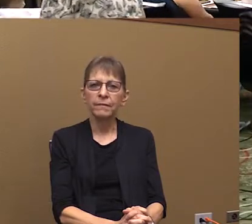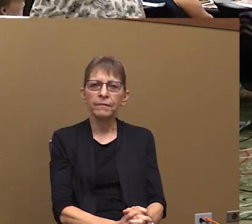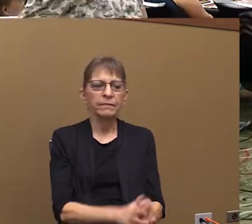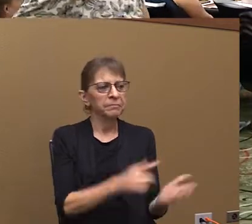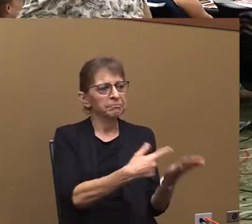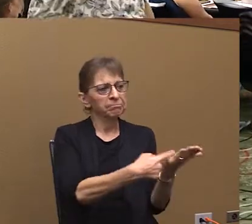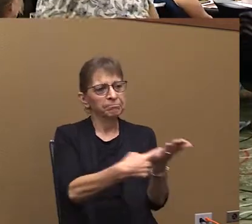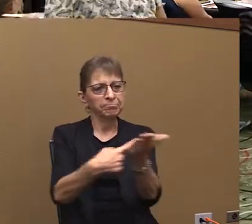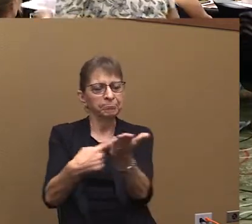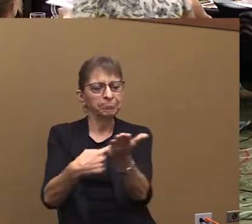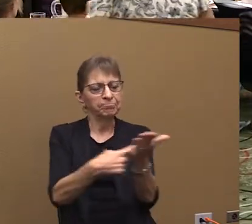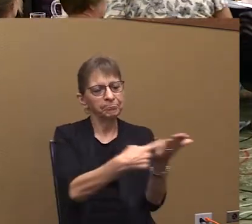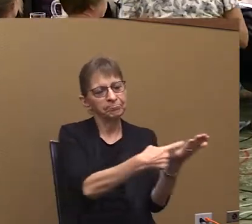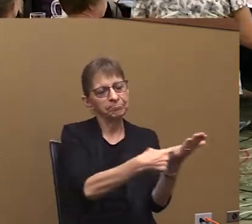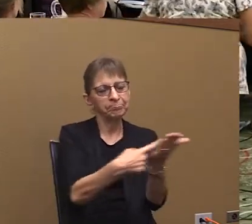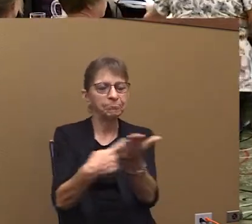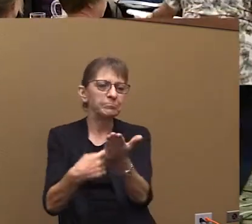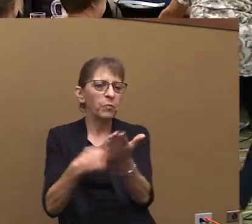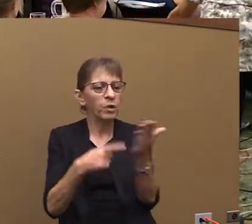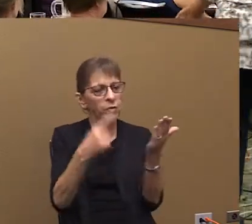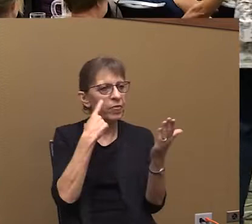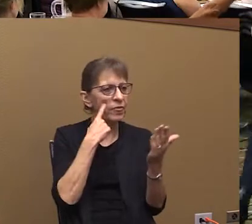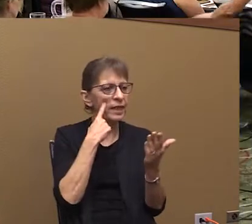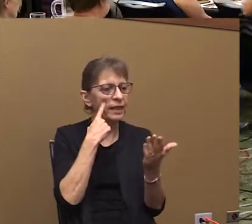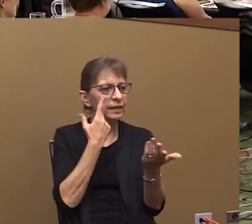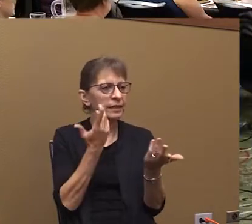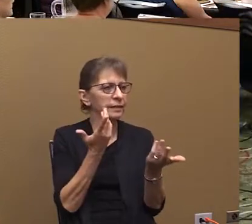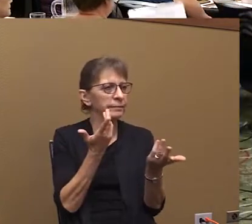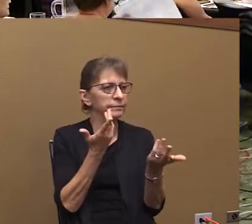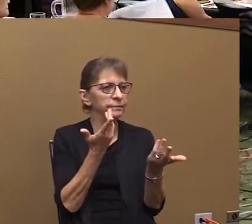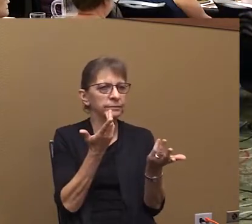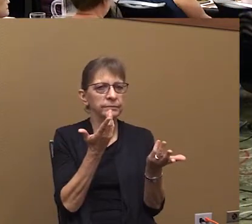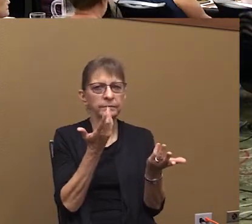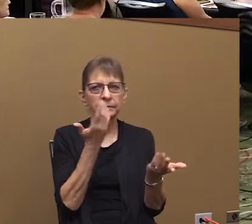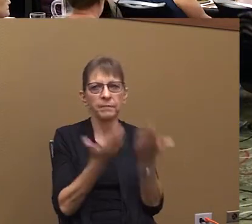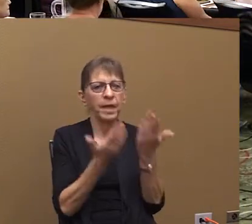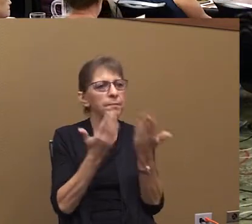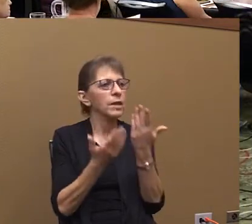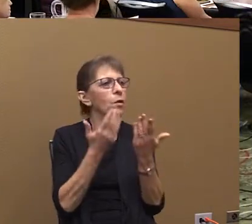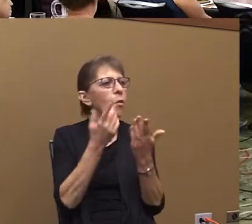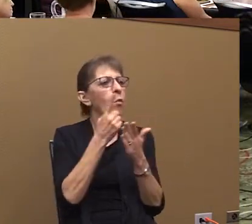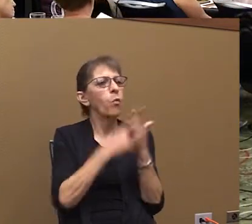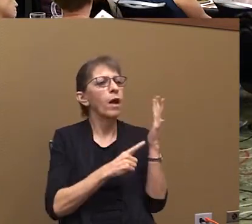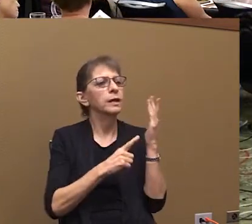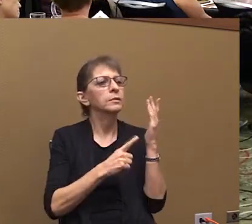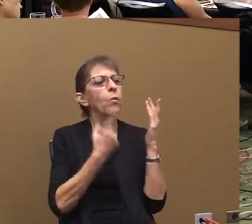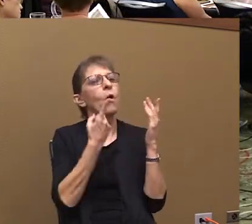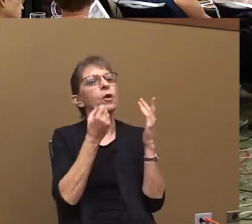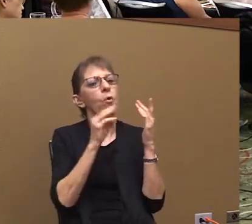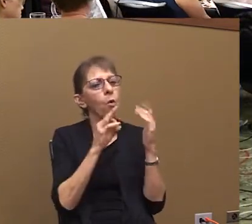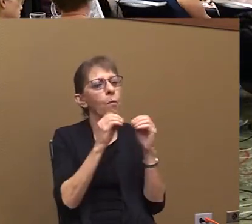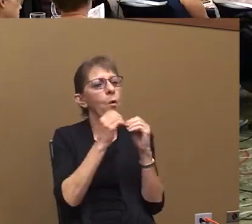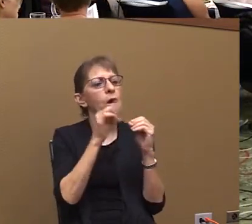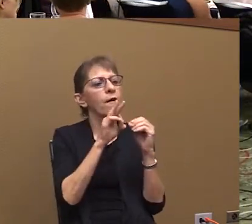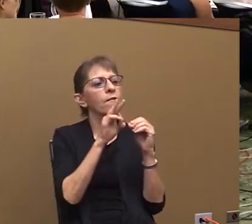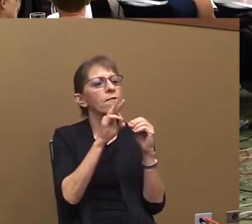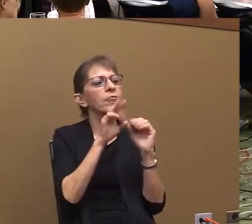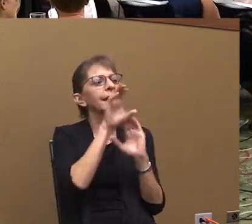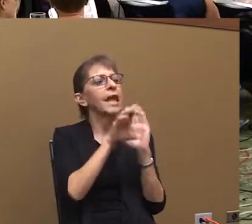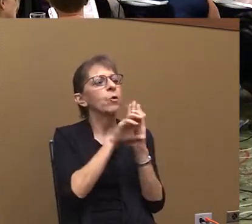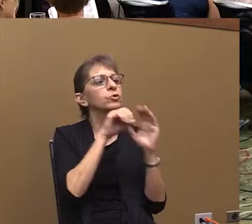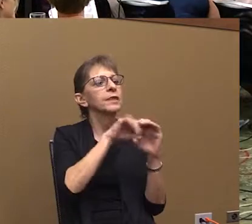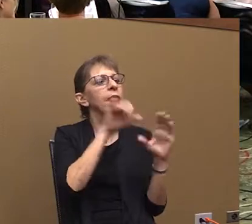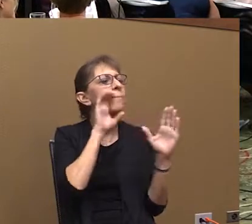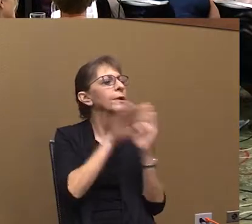We can do a little tabletop talk of what you think either one or more of